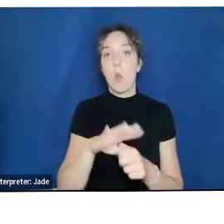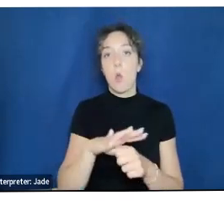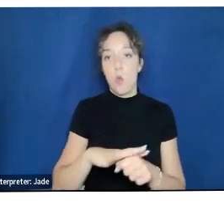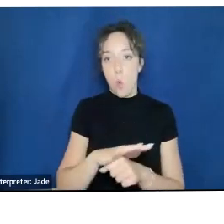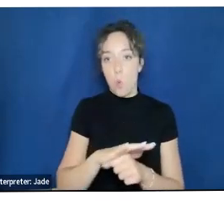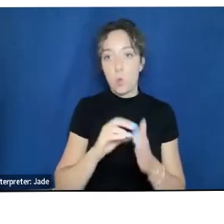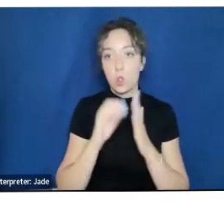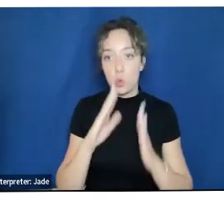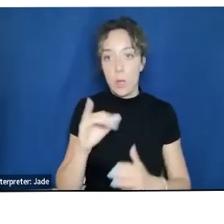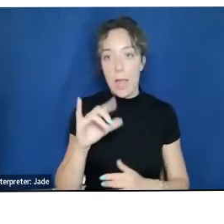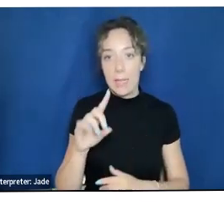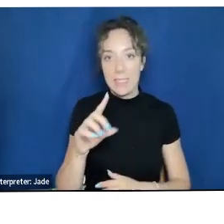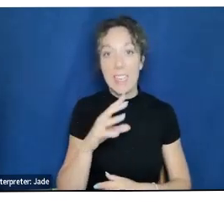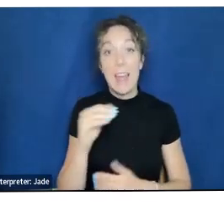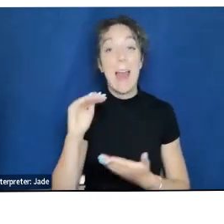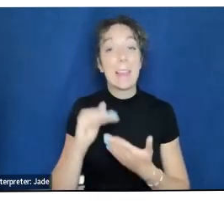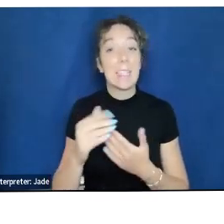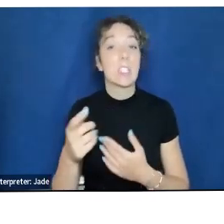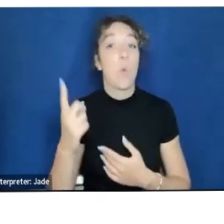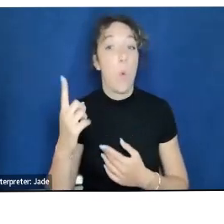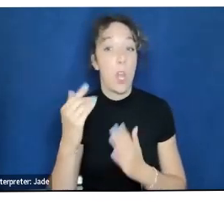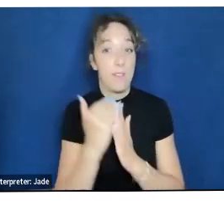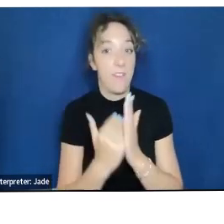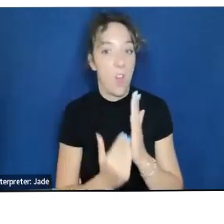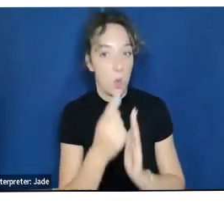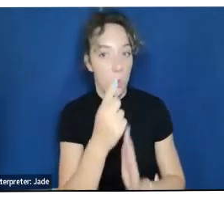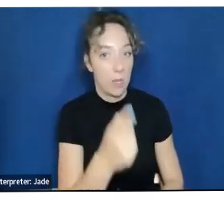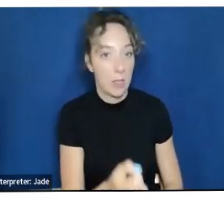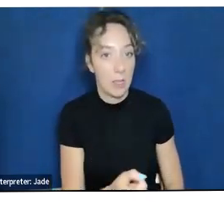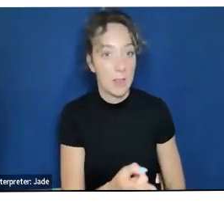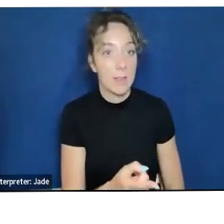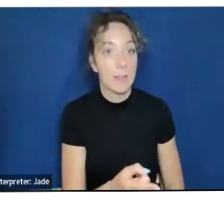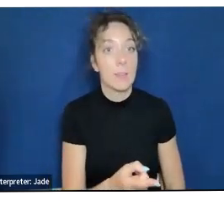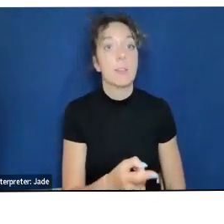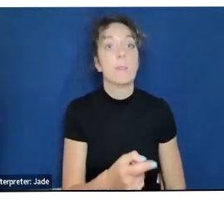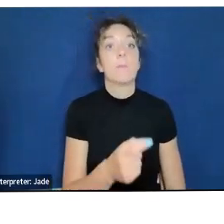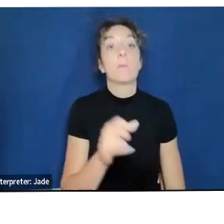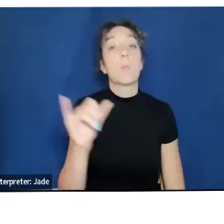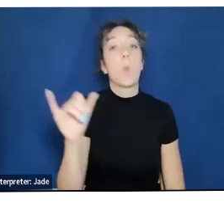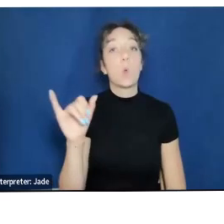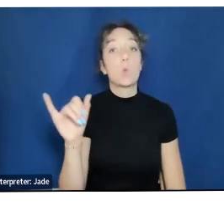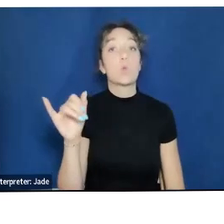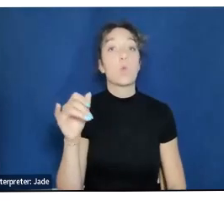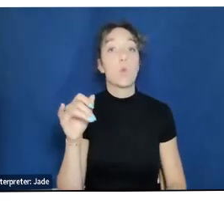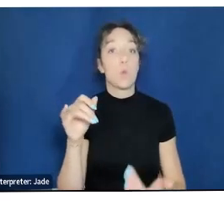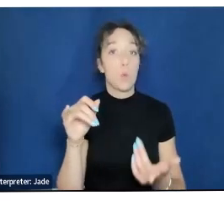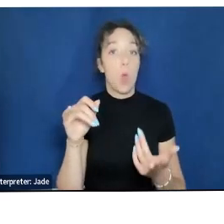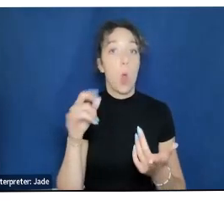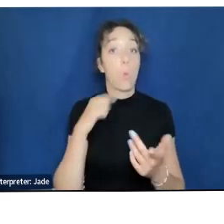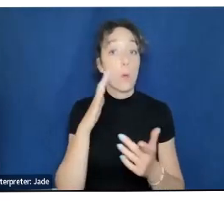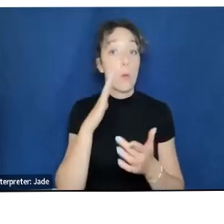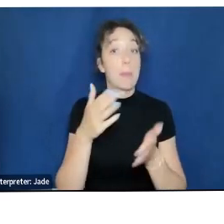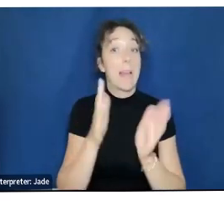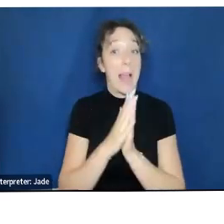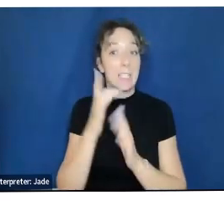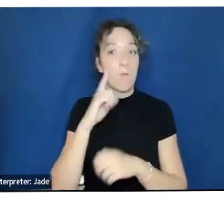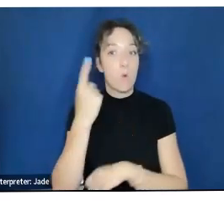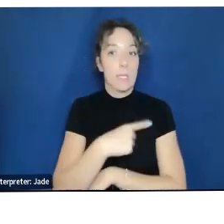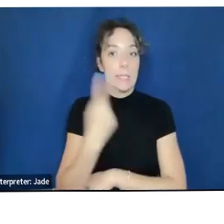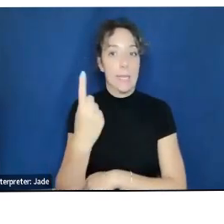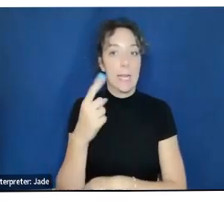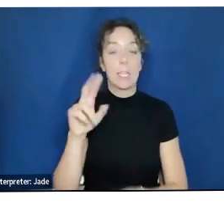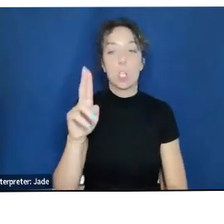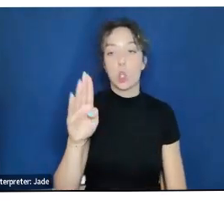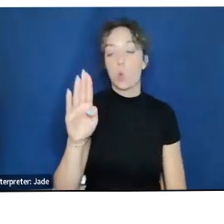one of the following. And if you will note, what we're going to be asking for is simply the date. the date the